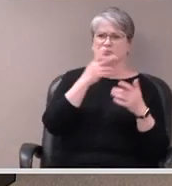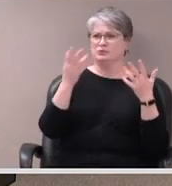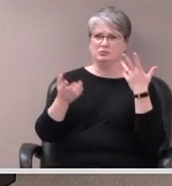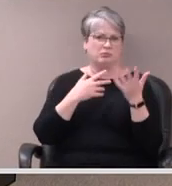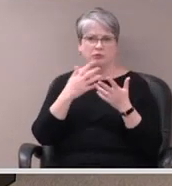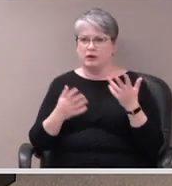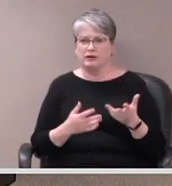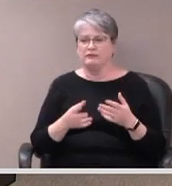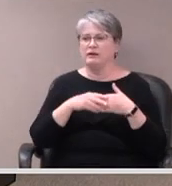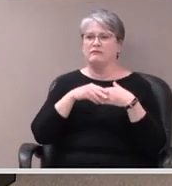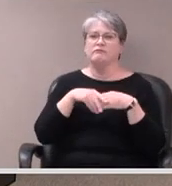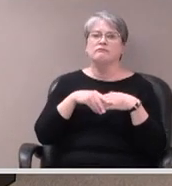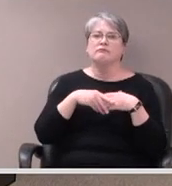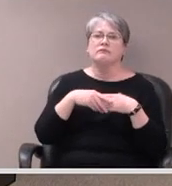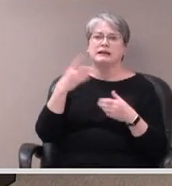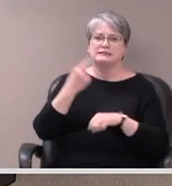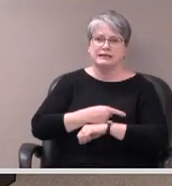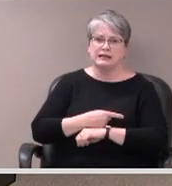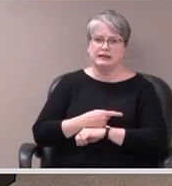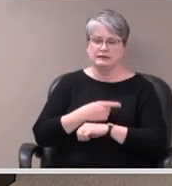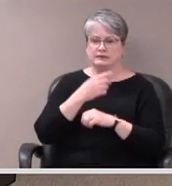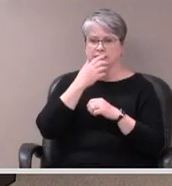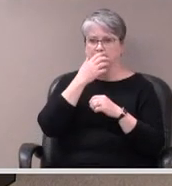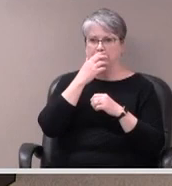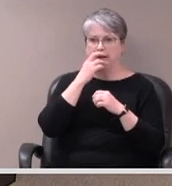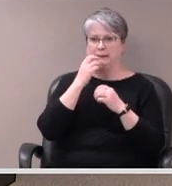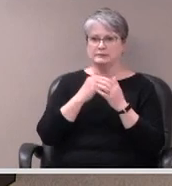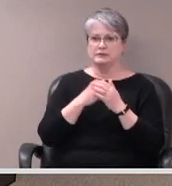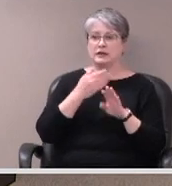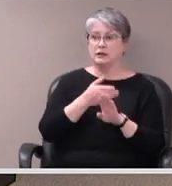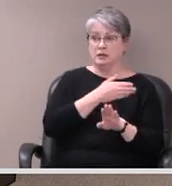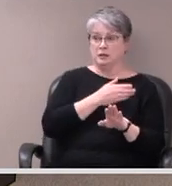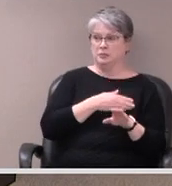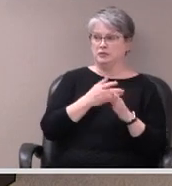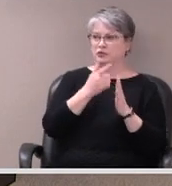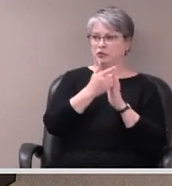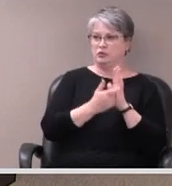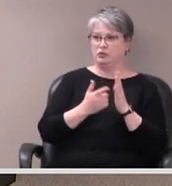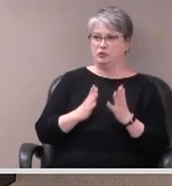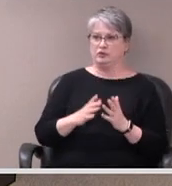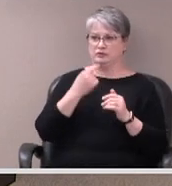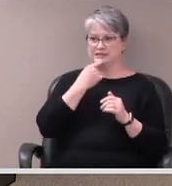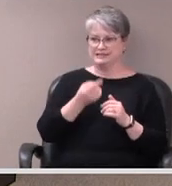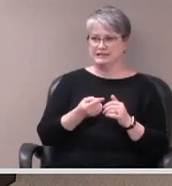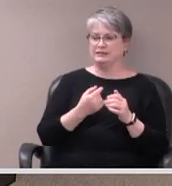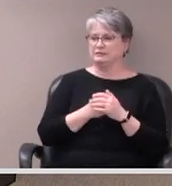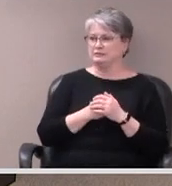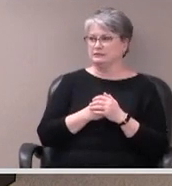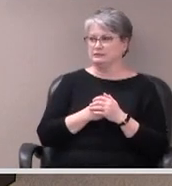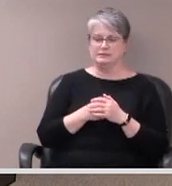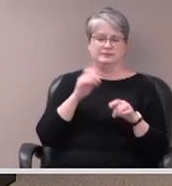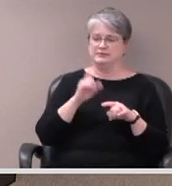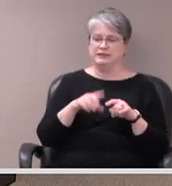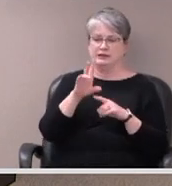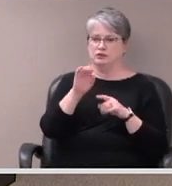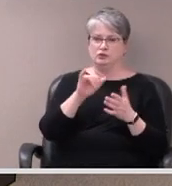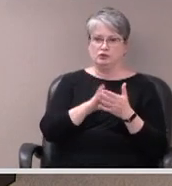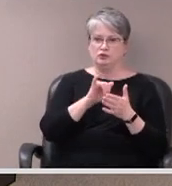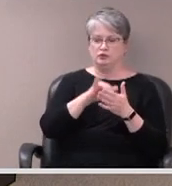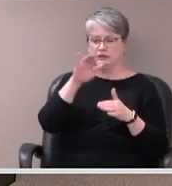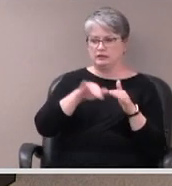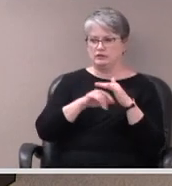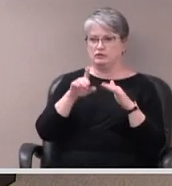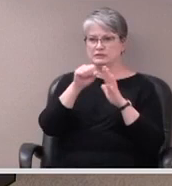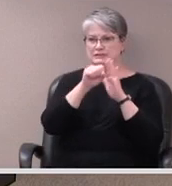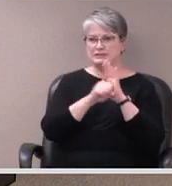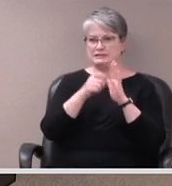whatever, it's a flex, you know, to try and do that as a flex day. Previous legal counsel has informed us that we're not able to do that under the state